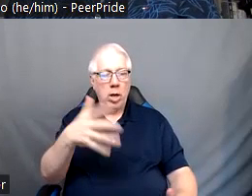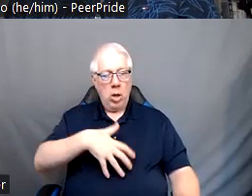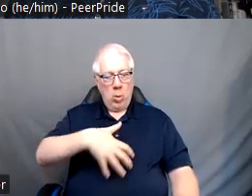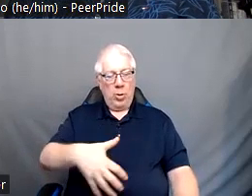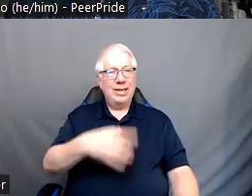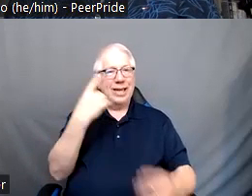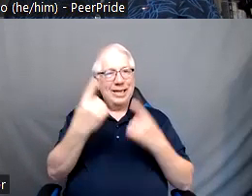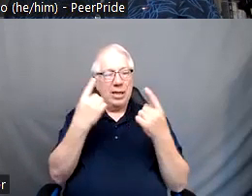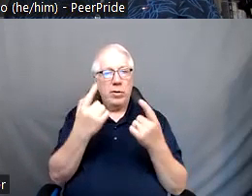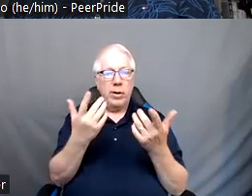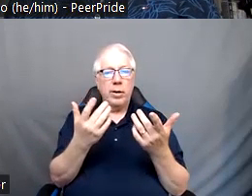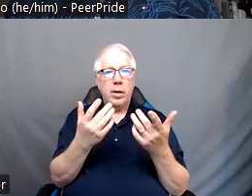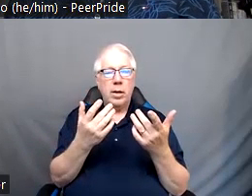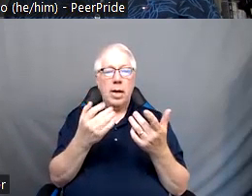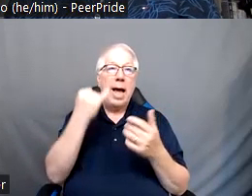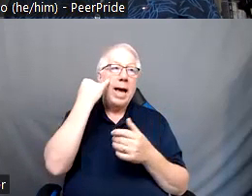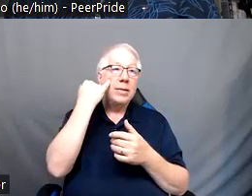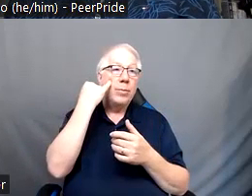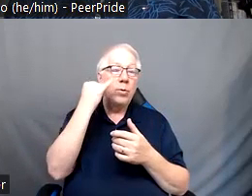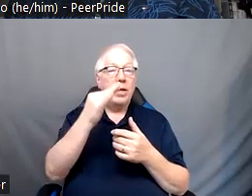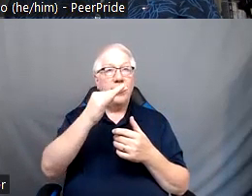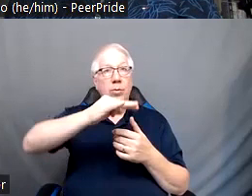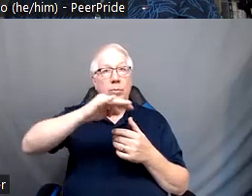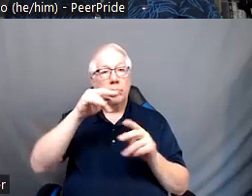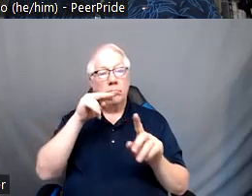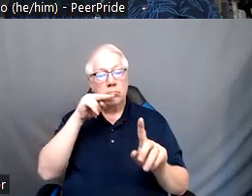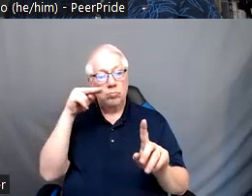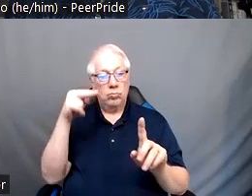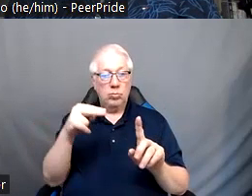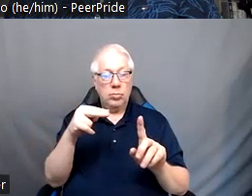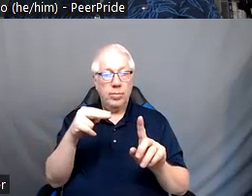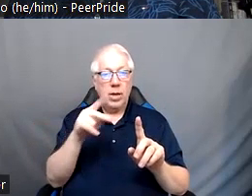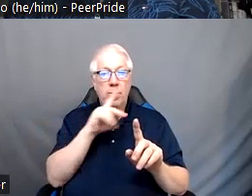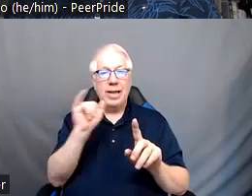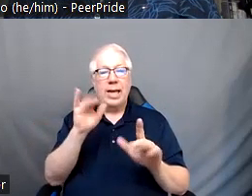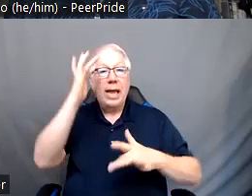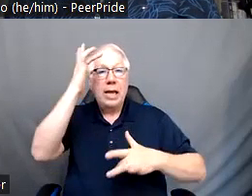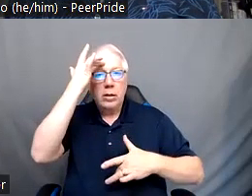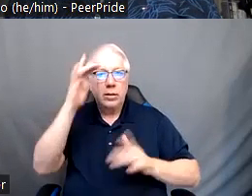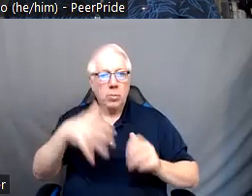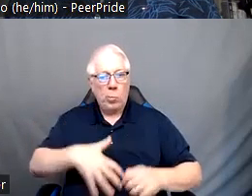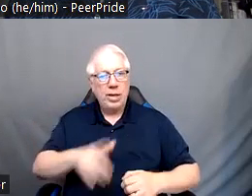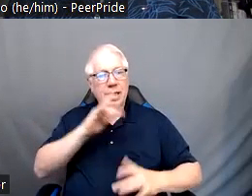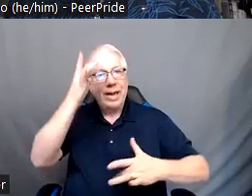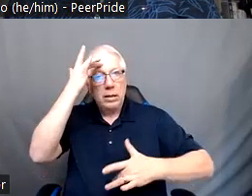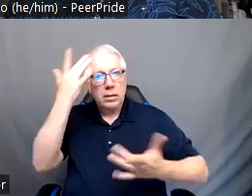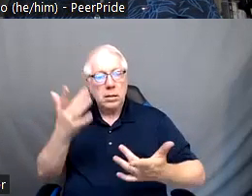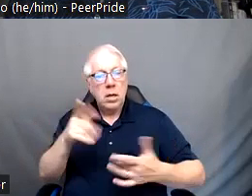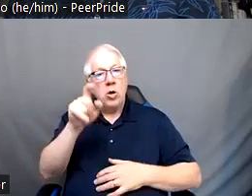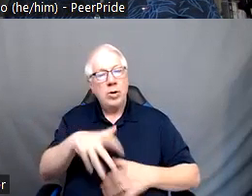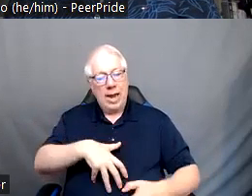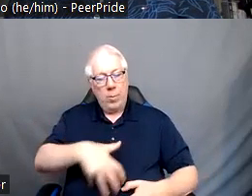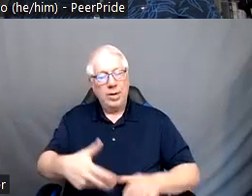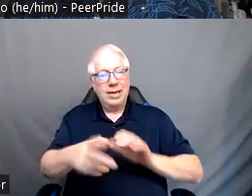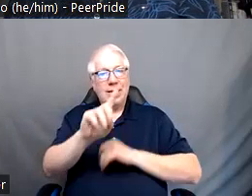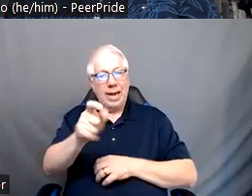like, you know, I suppose if you took this kind of way of approaching things like would be an illness, you need a pregnancy diagnosis to